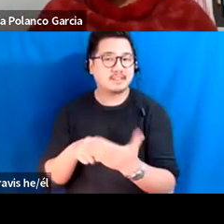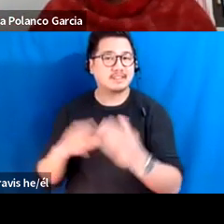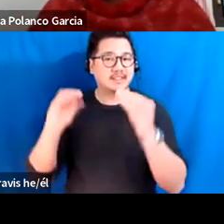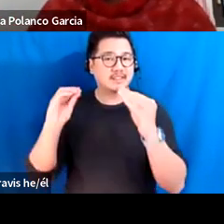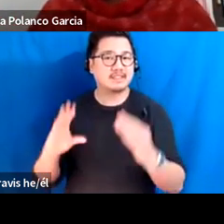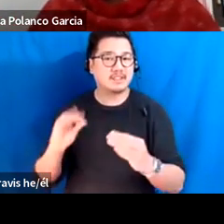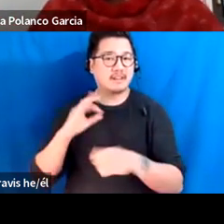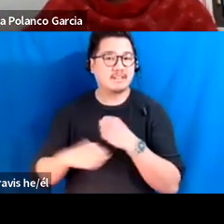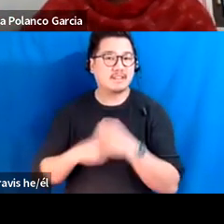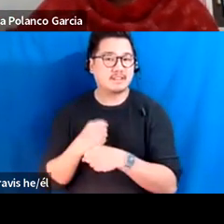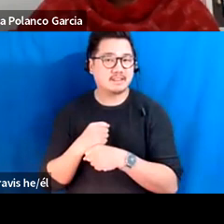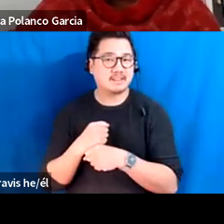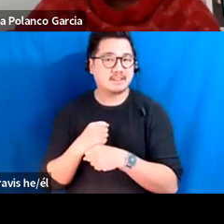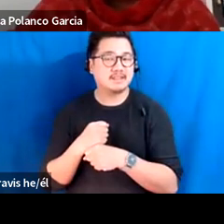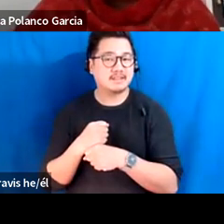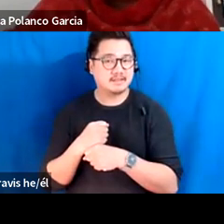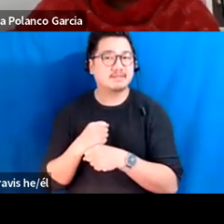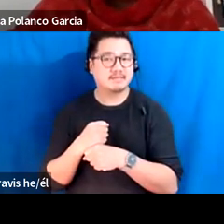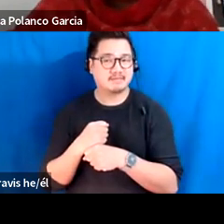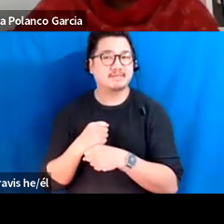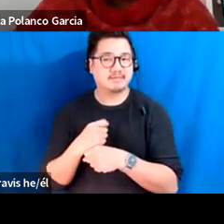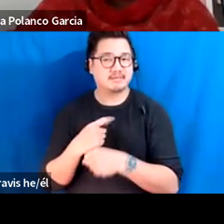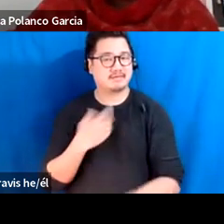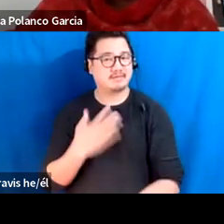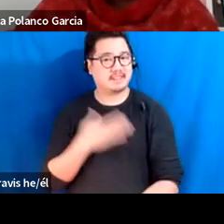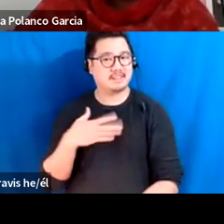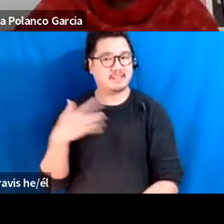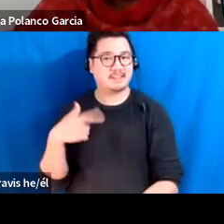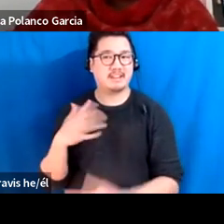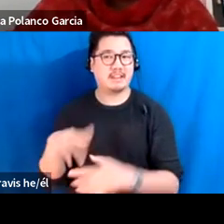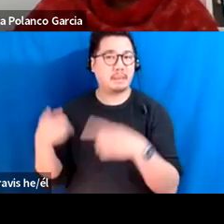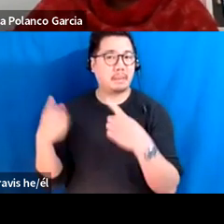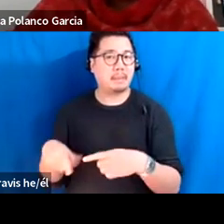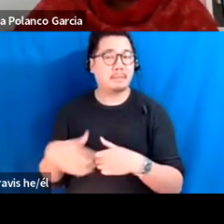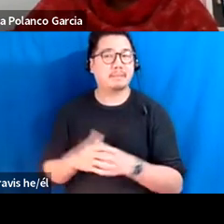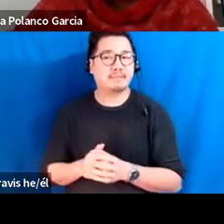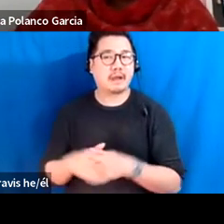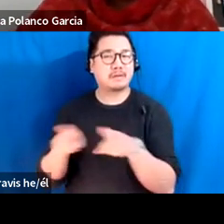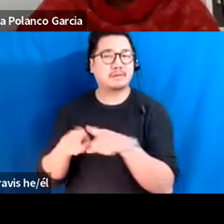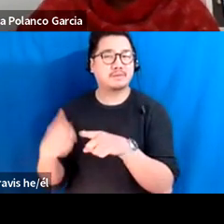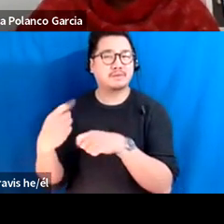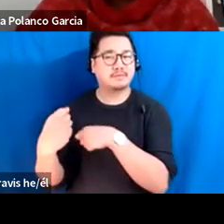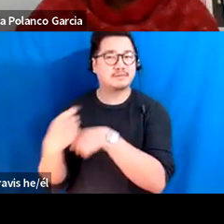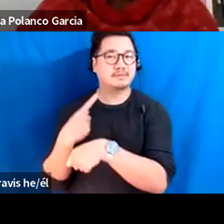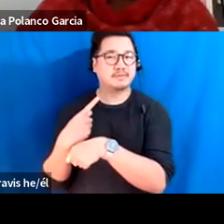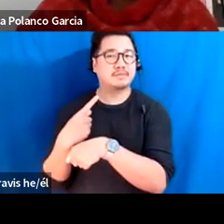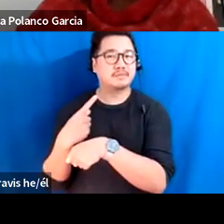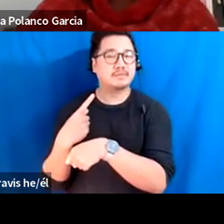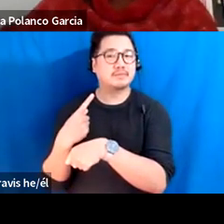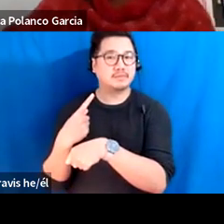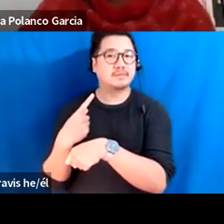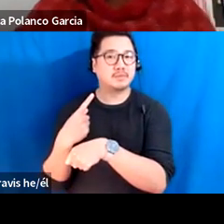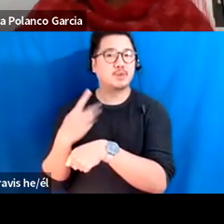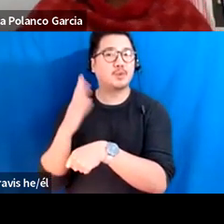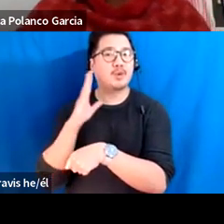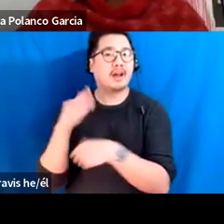year um i'm glad that was able to happen and i got a note that says that there will be some extra